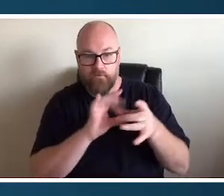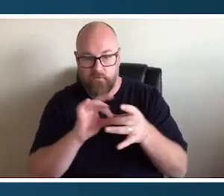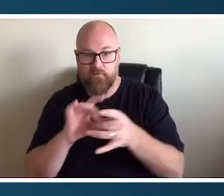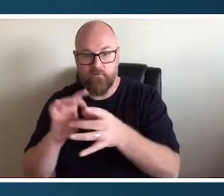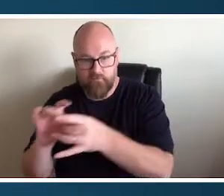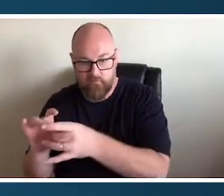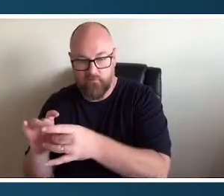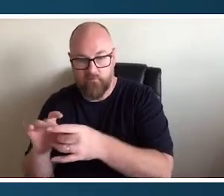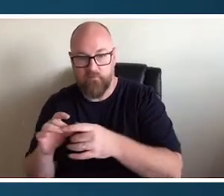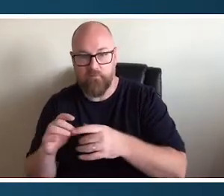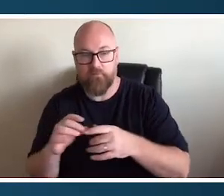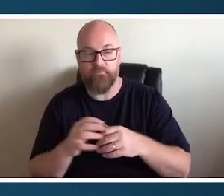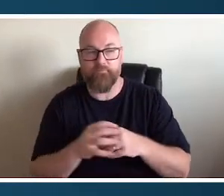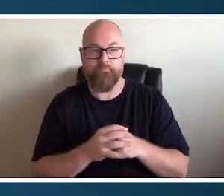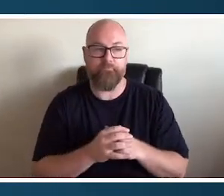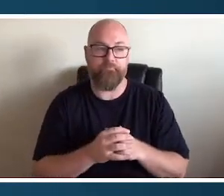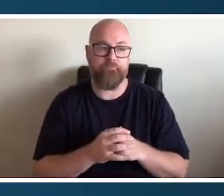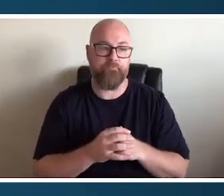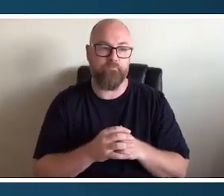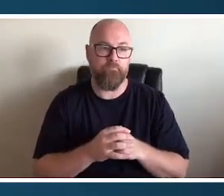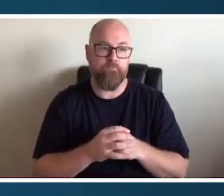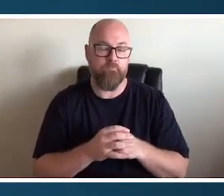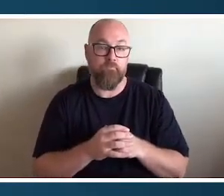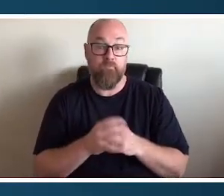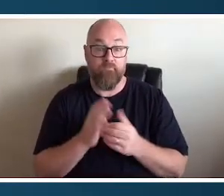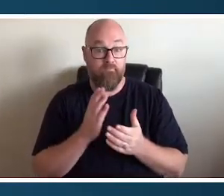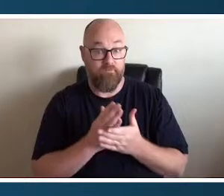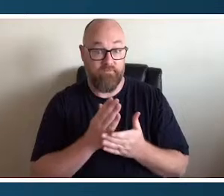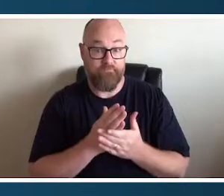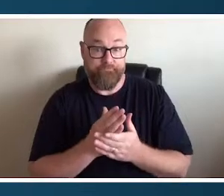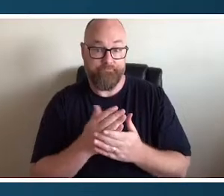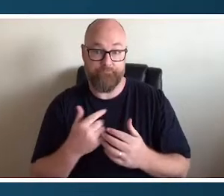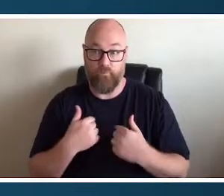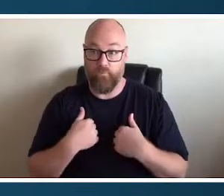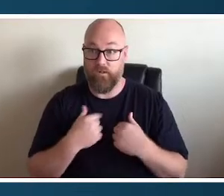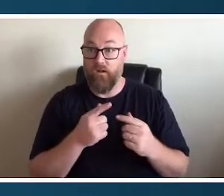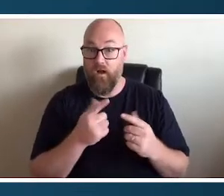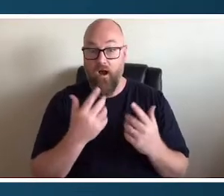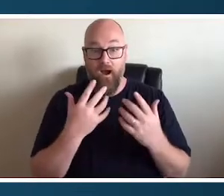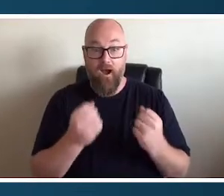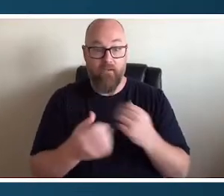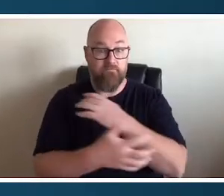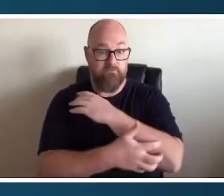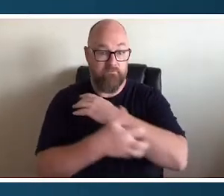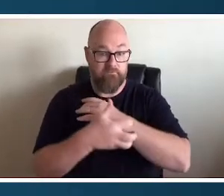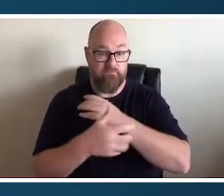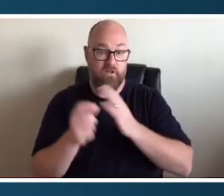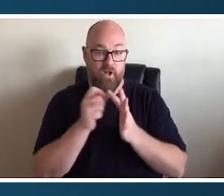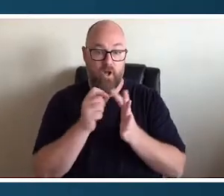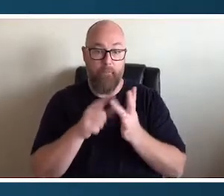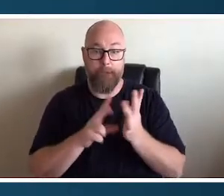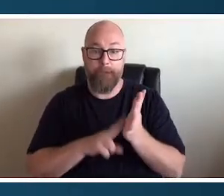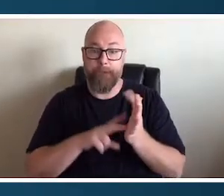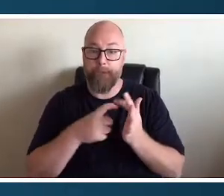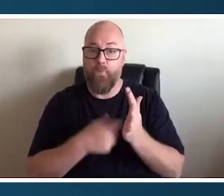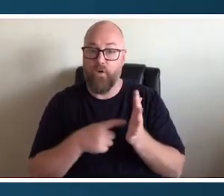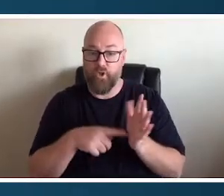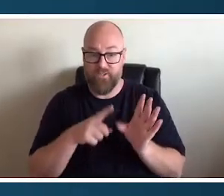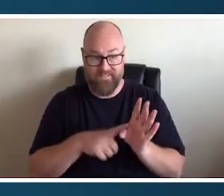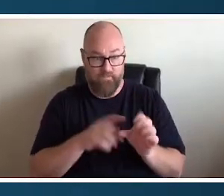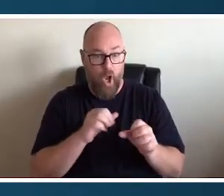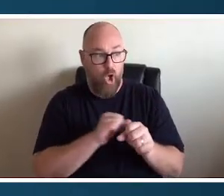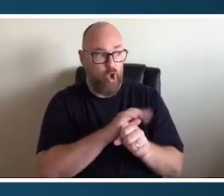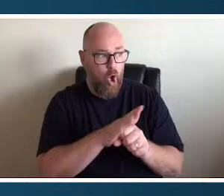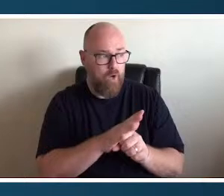bigger magnitude. At the end of the day, we have also poverty. I mean, COVID-19 was a really, really difficult